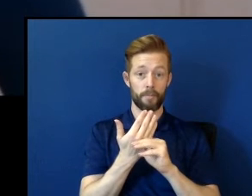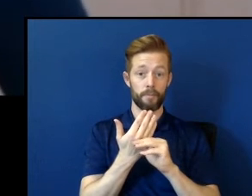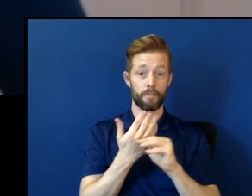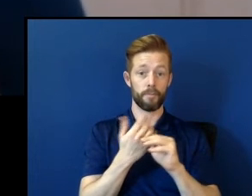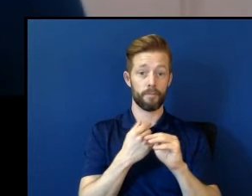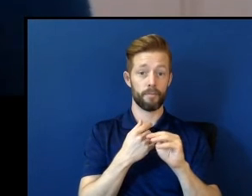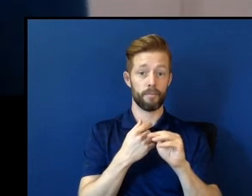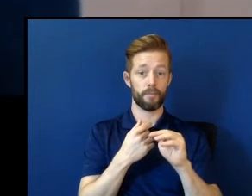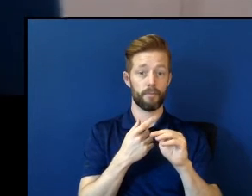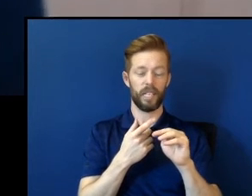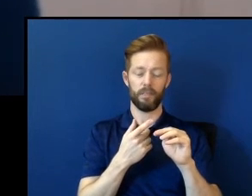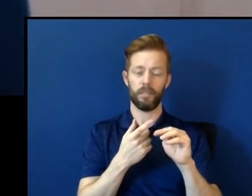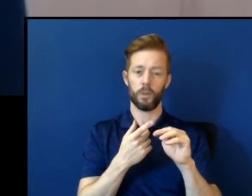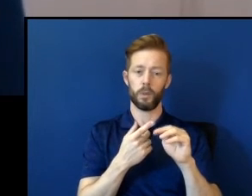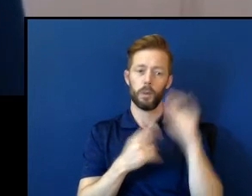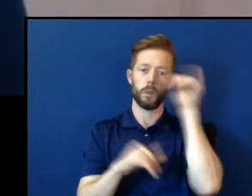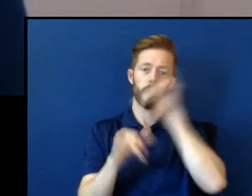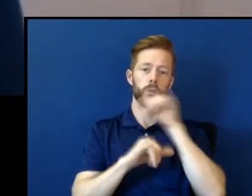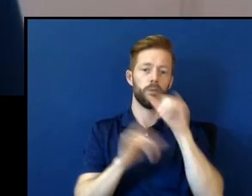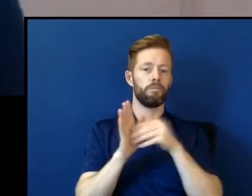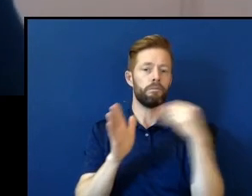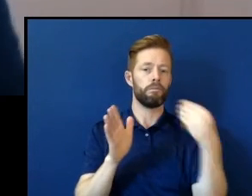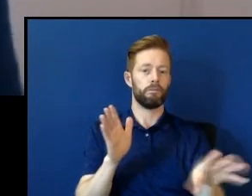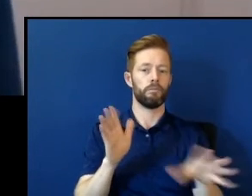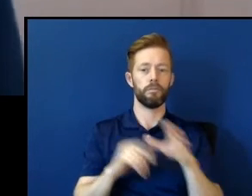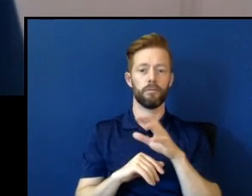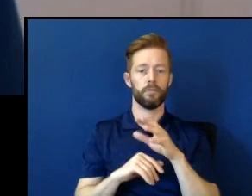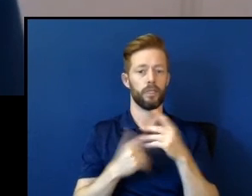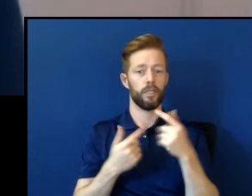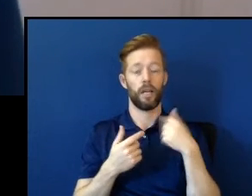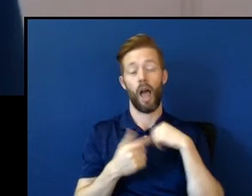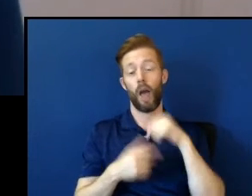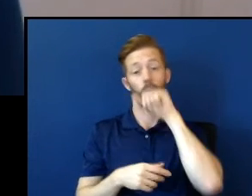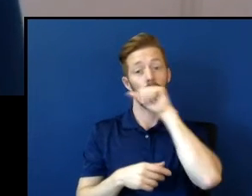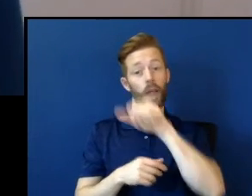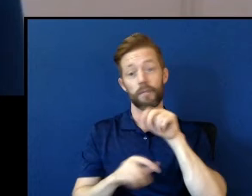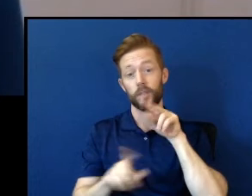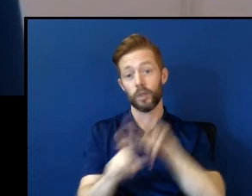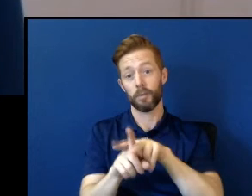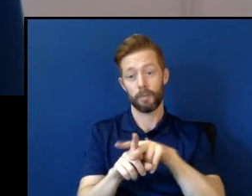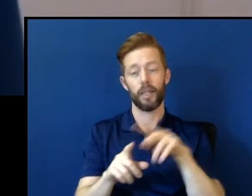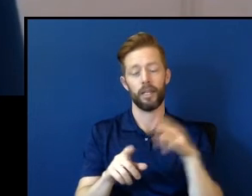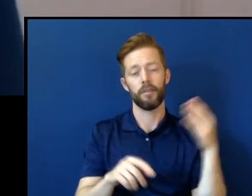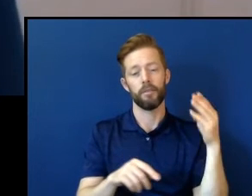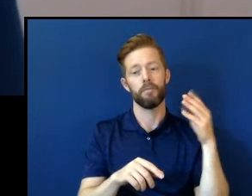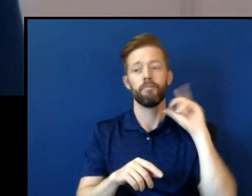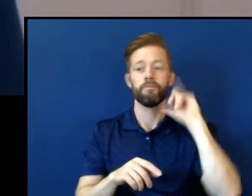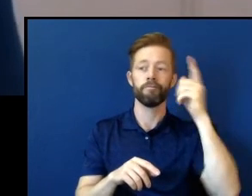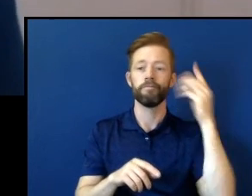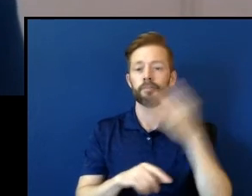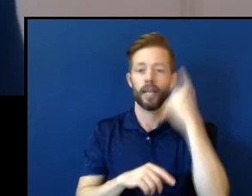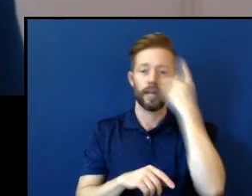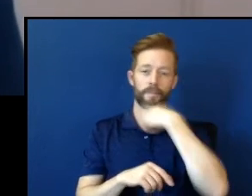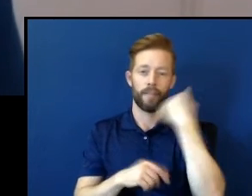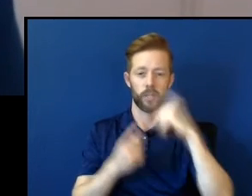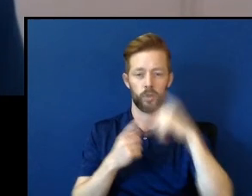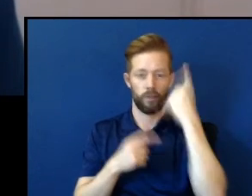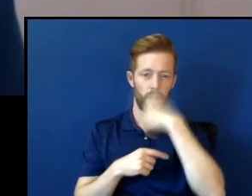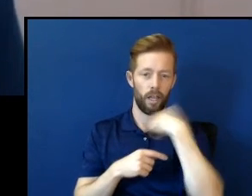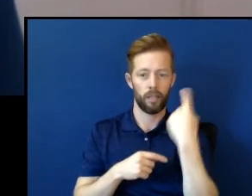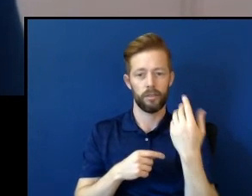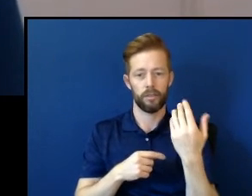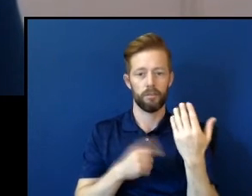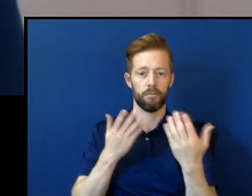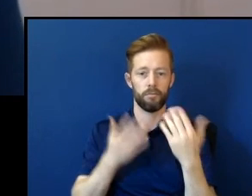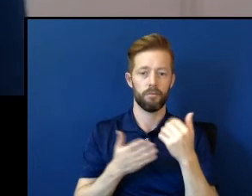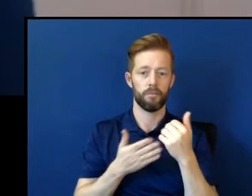robotics program was quite expensive. And it's something that I would love to implement when we're back face to face,